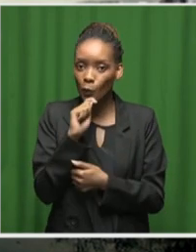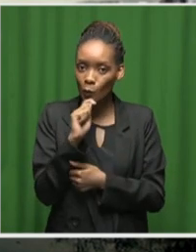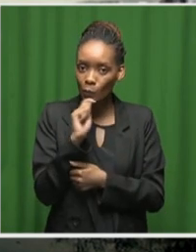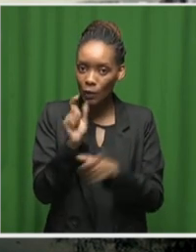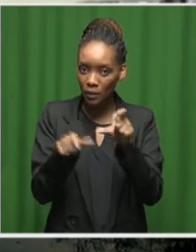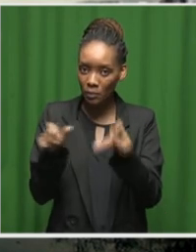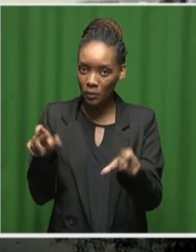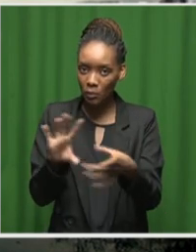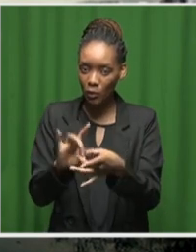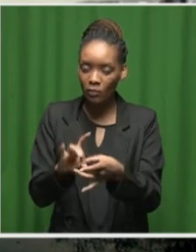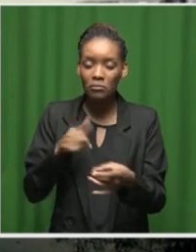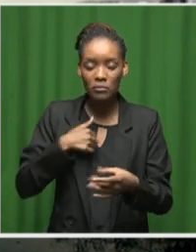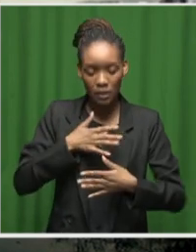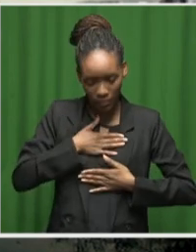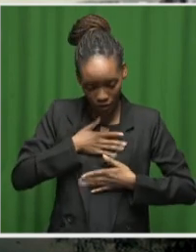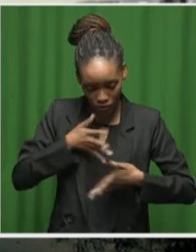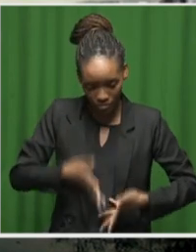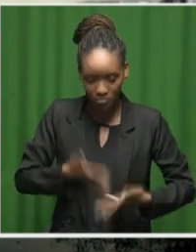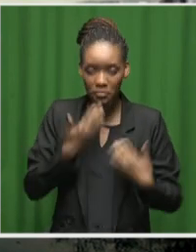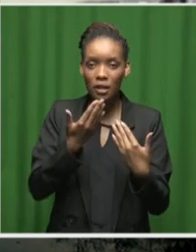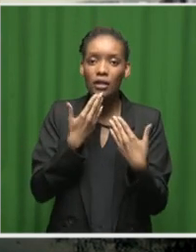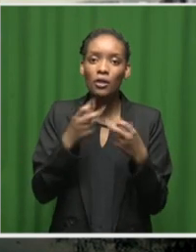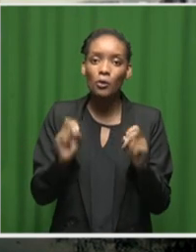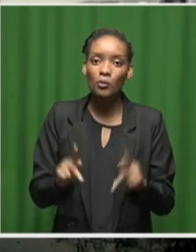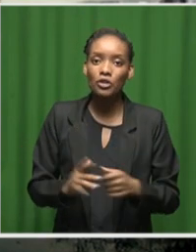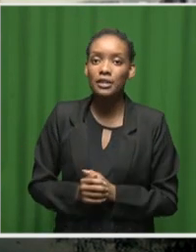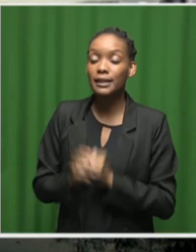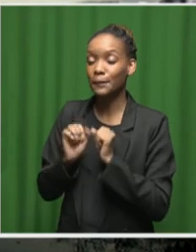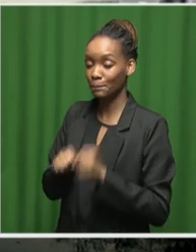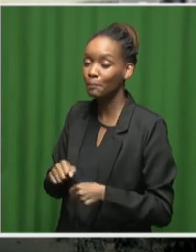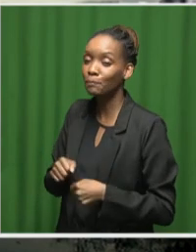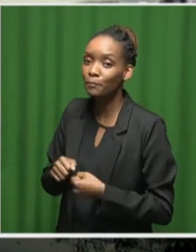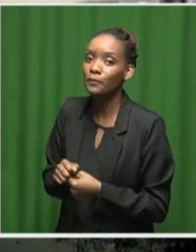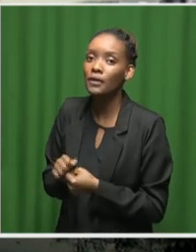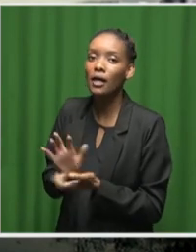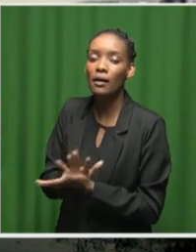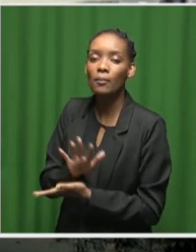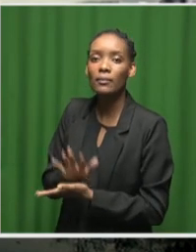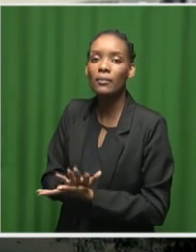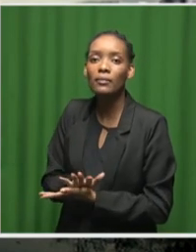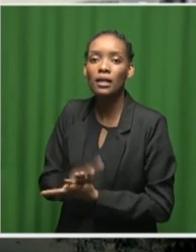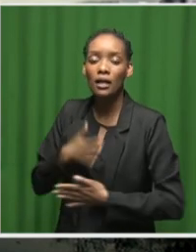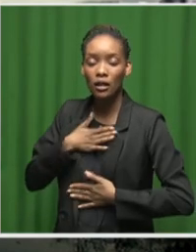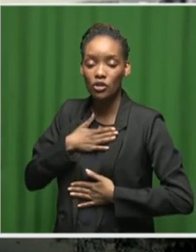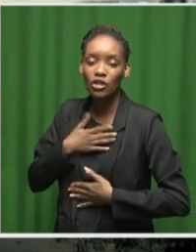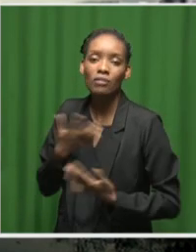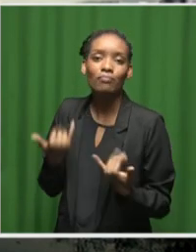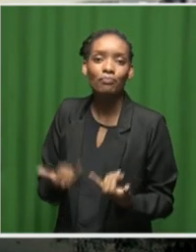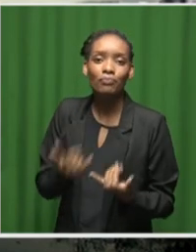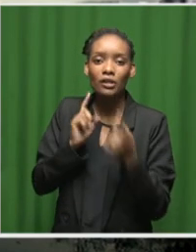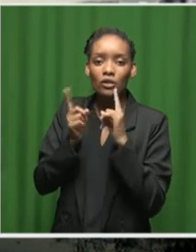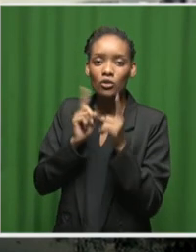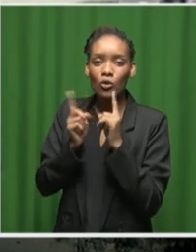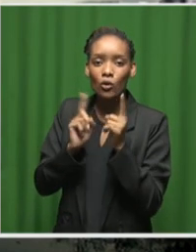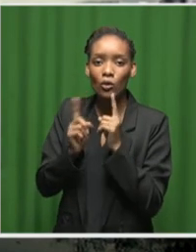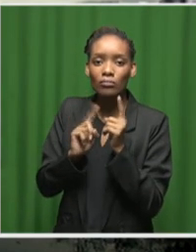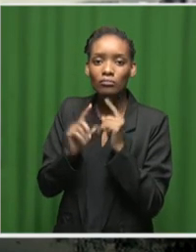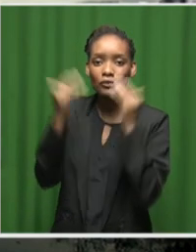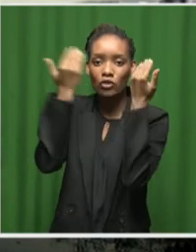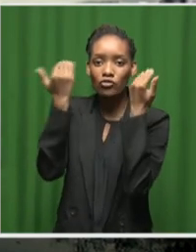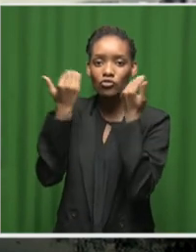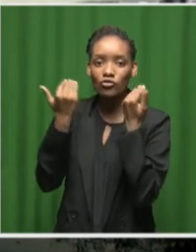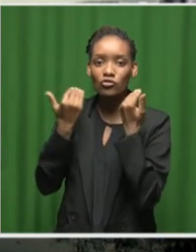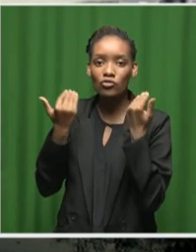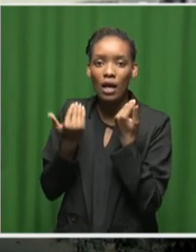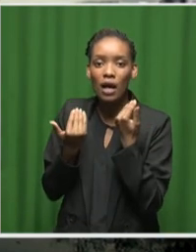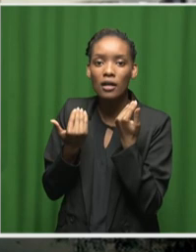and thank you for the opportunity. Yeah, it's an absolute pleasure. So when we talk about Justice Yacoob,